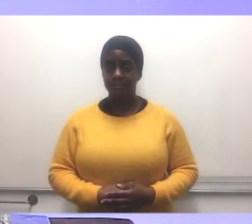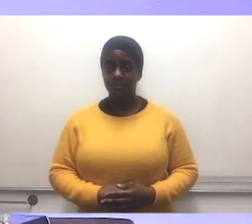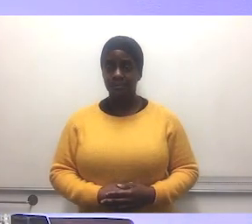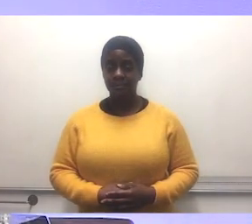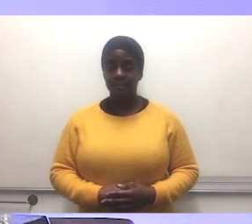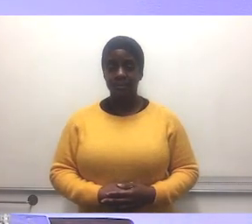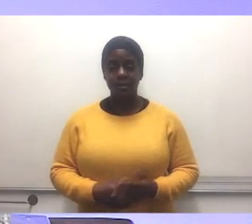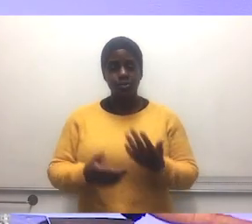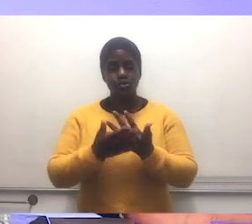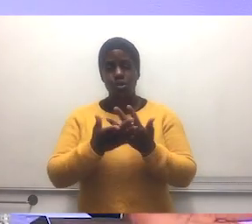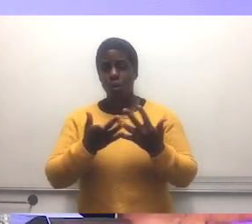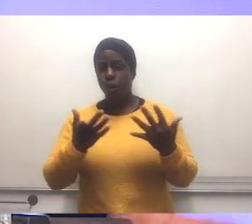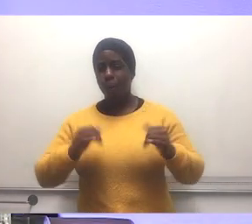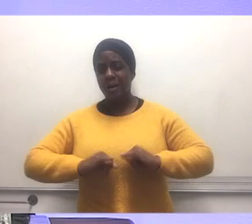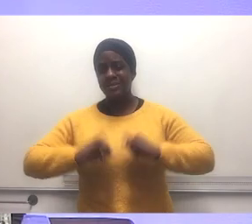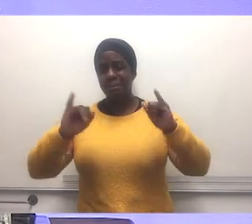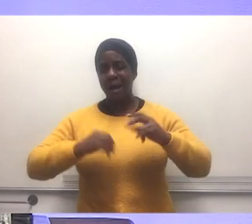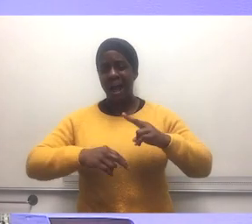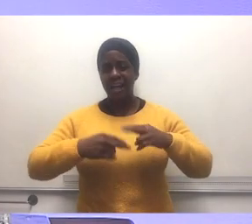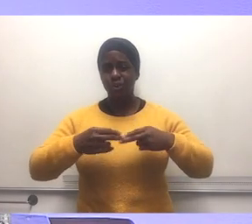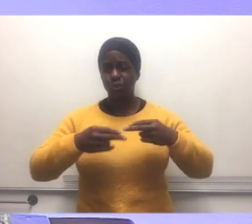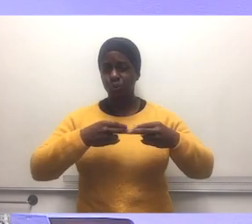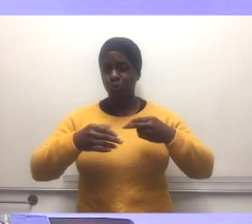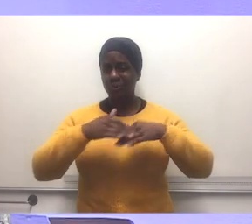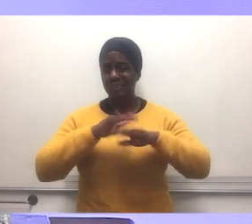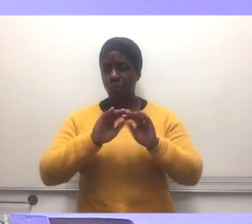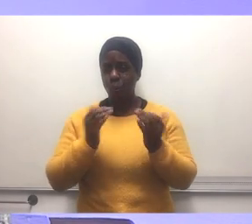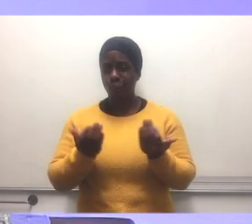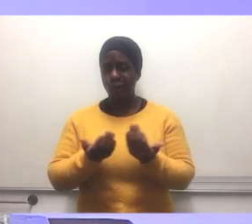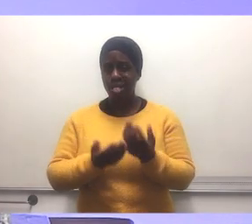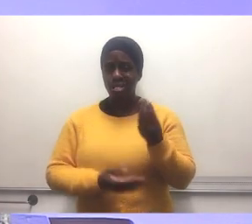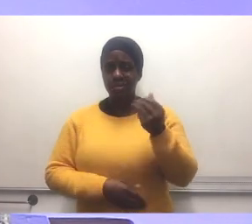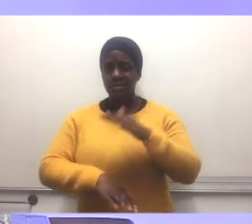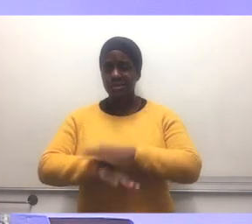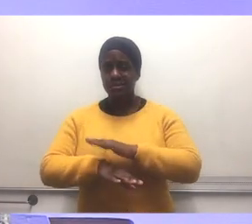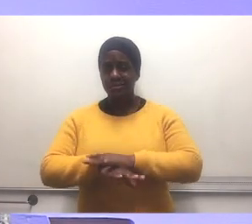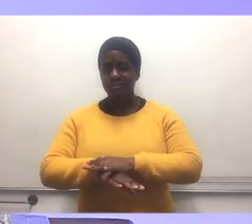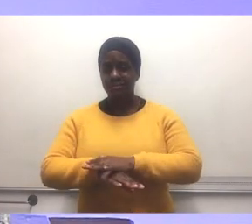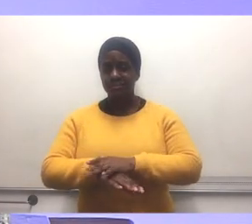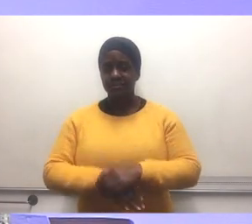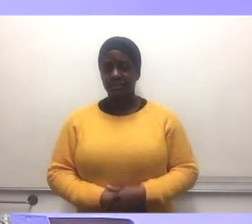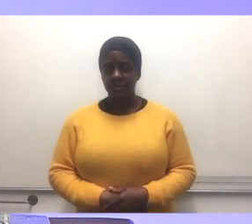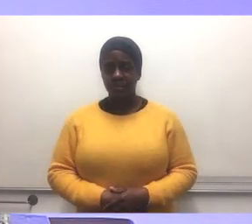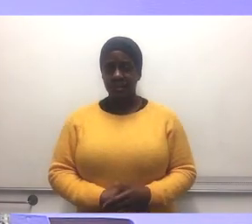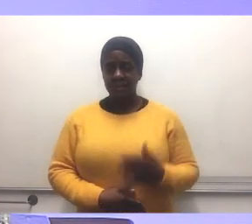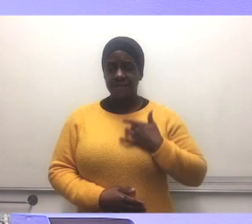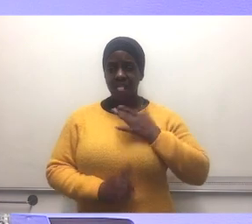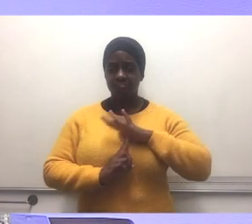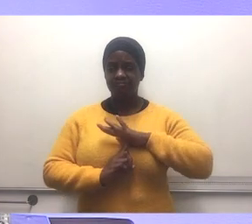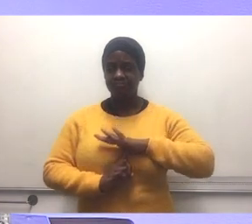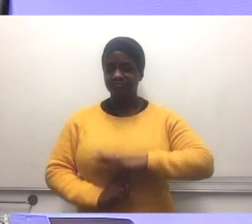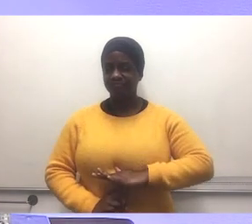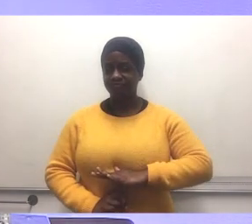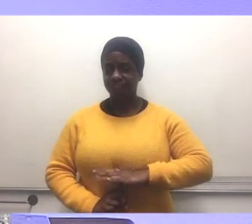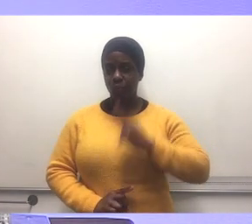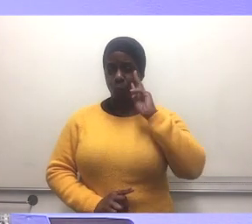so much bad news in this world. Sometimes it is discouraging to turn on